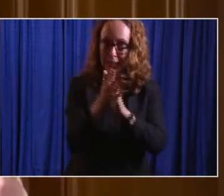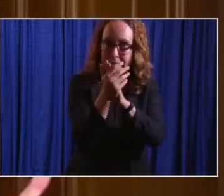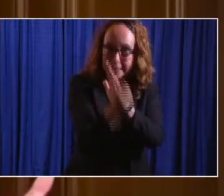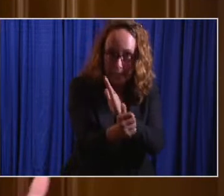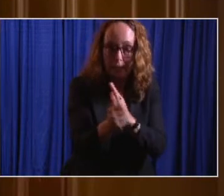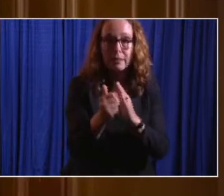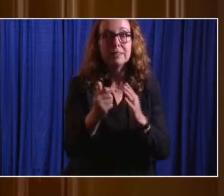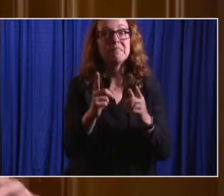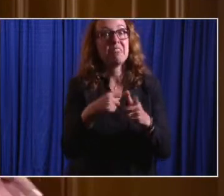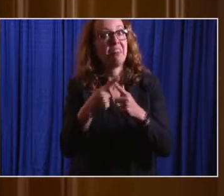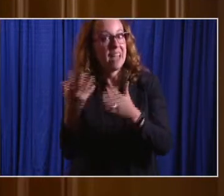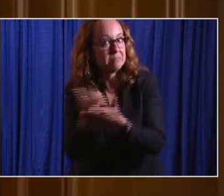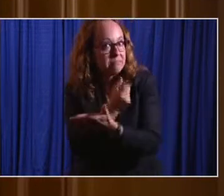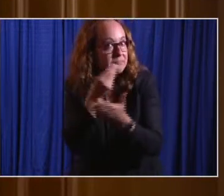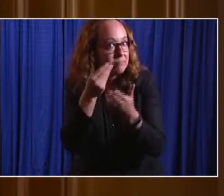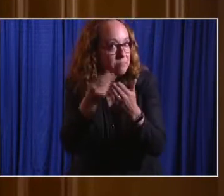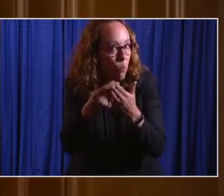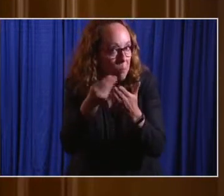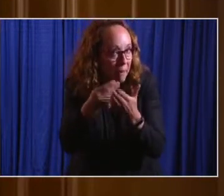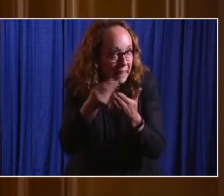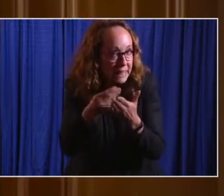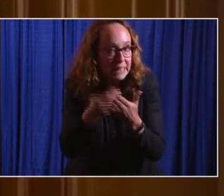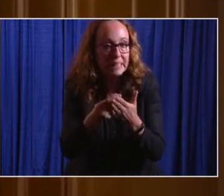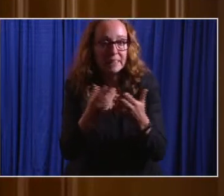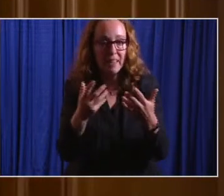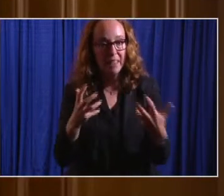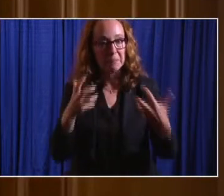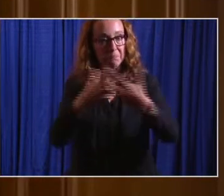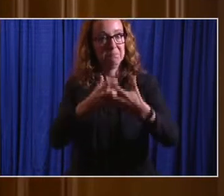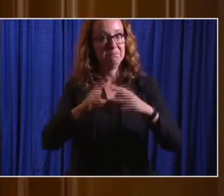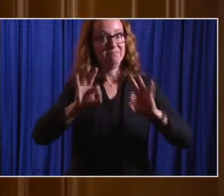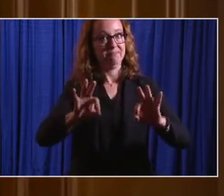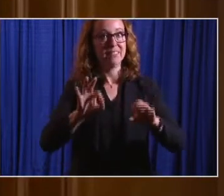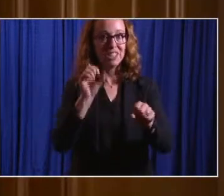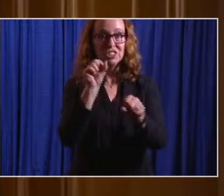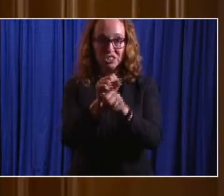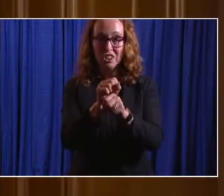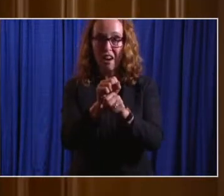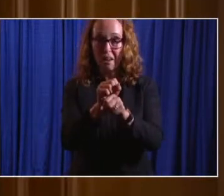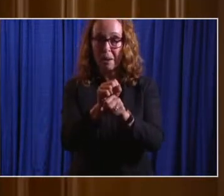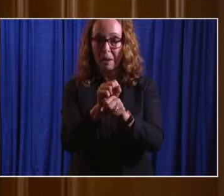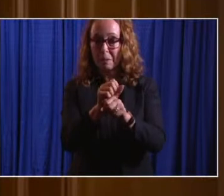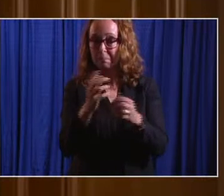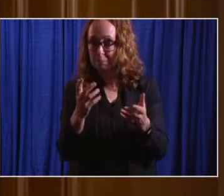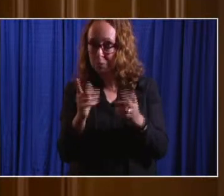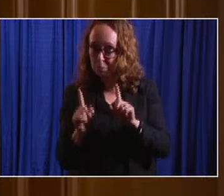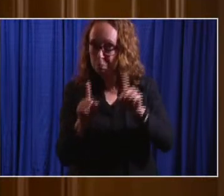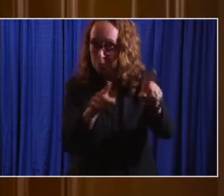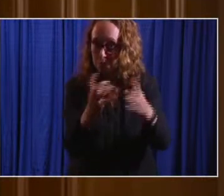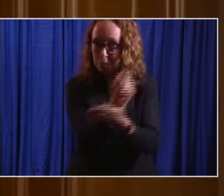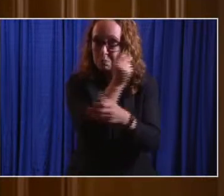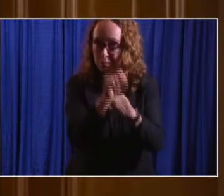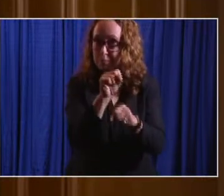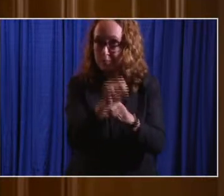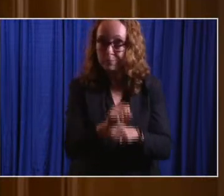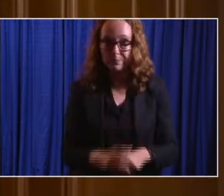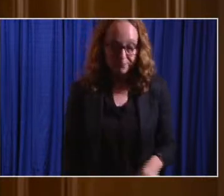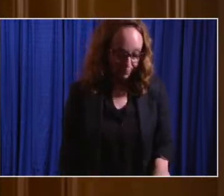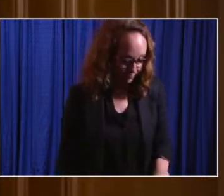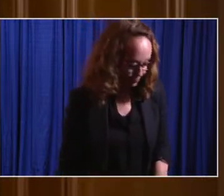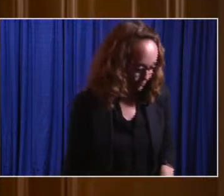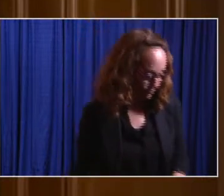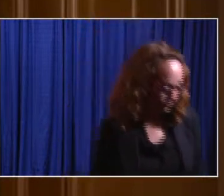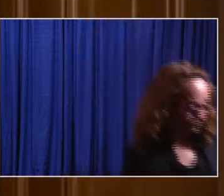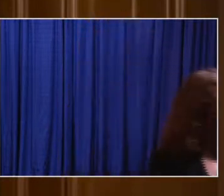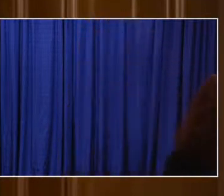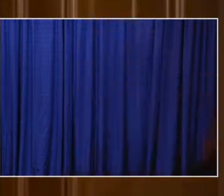and so they can fit the different jobs that are out there and qualify for the different jobs that are out there.